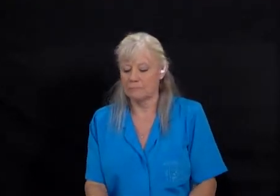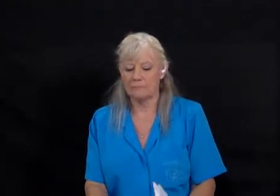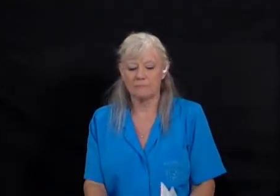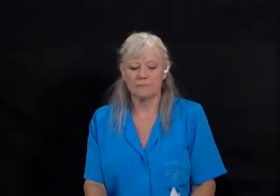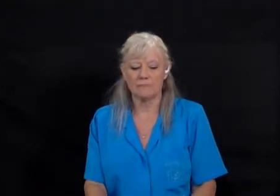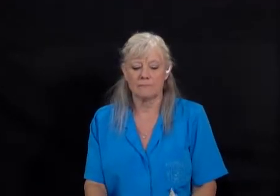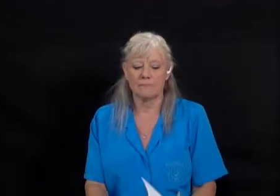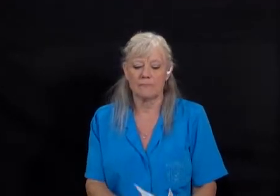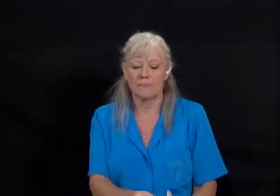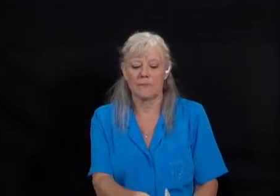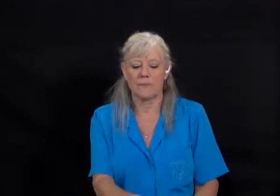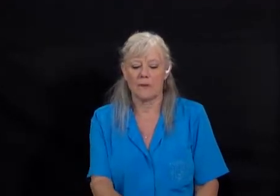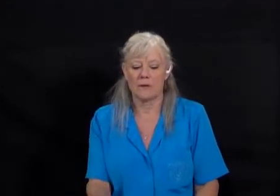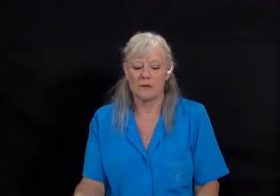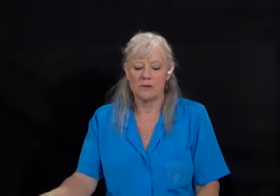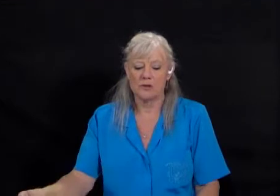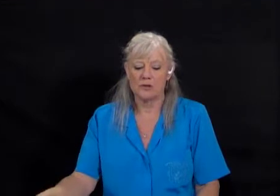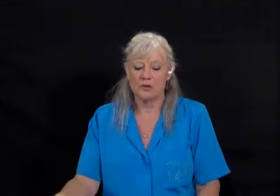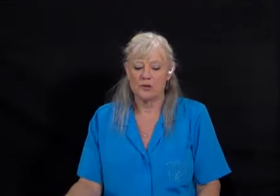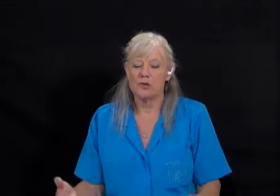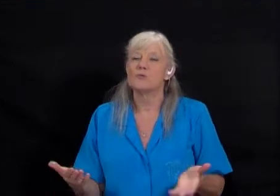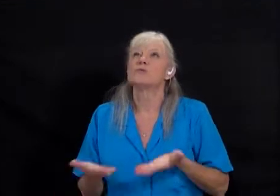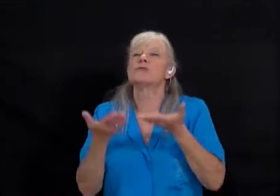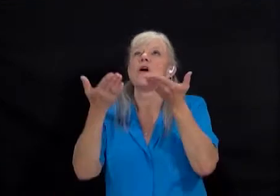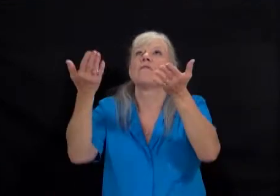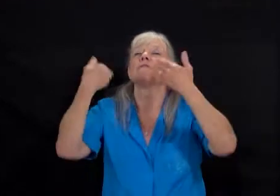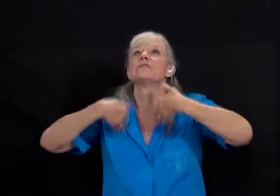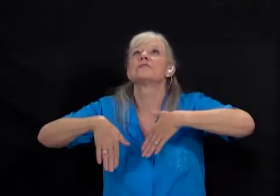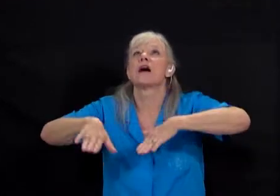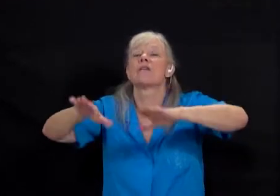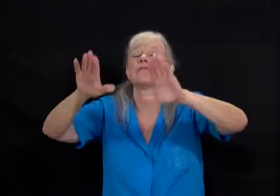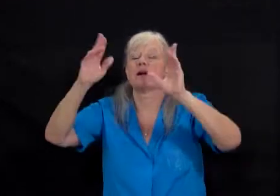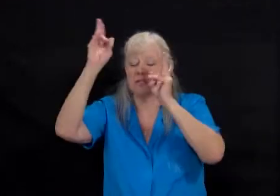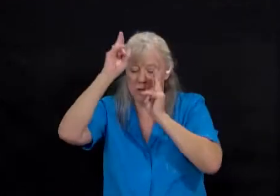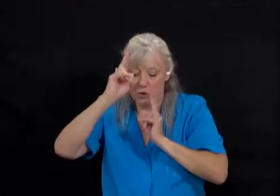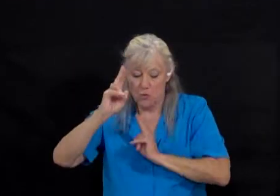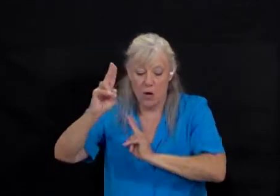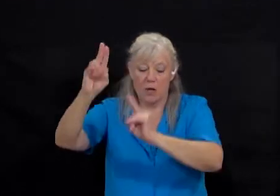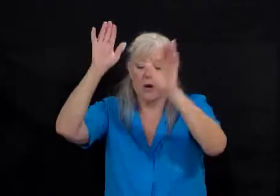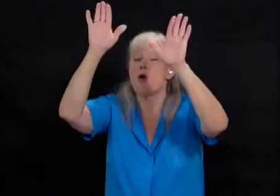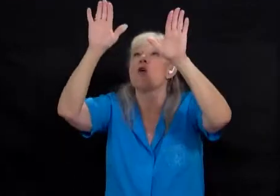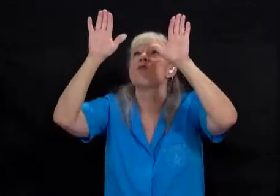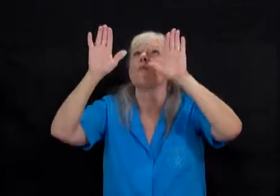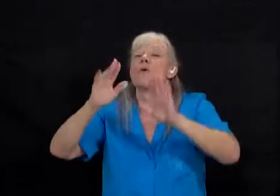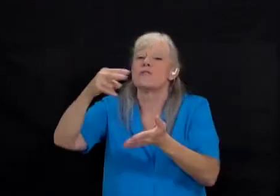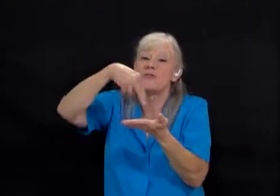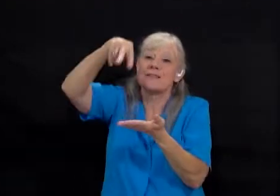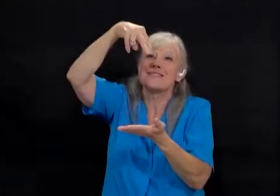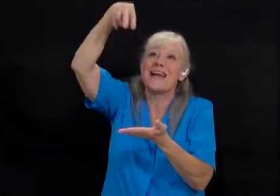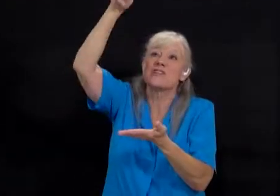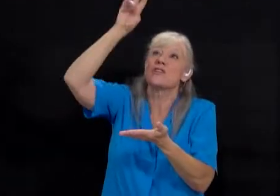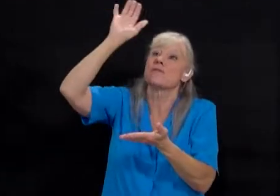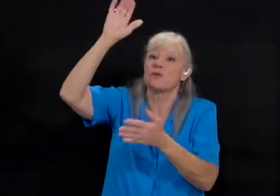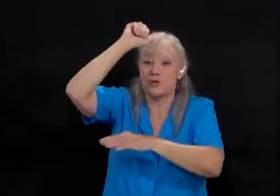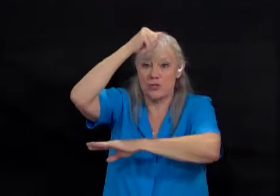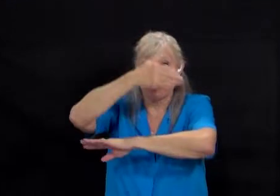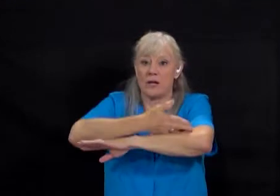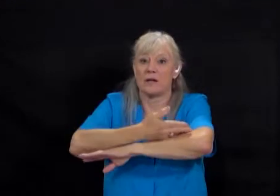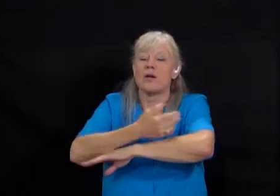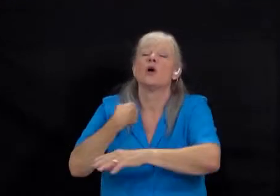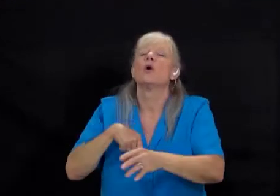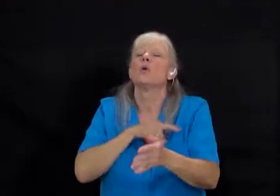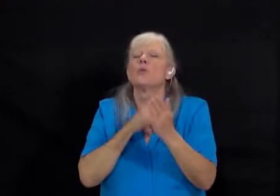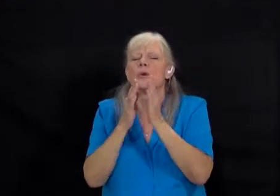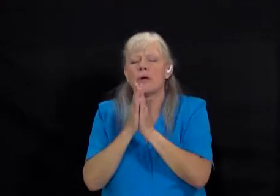We offer sacrifice now in supplication, O Lord, to honor the wondrous ascension of your Son. Grant, we